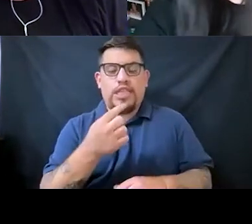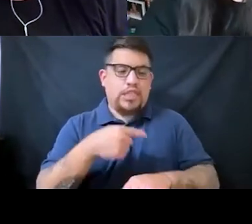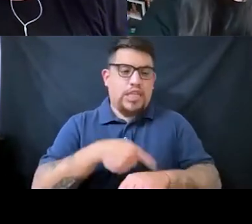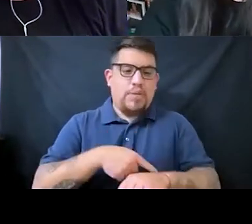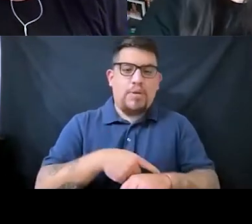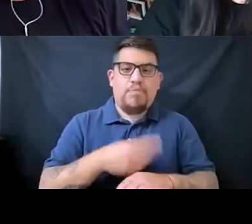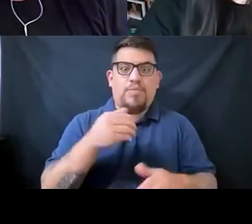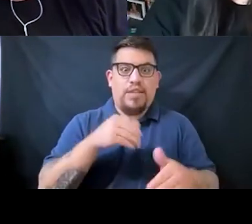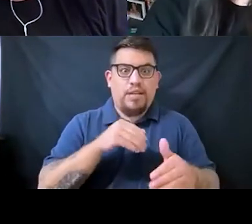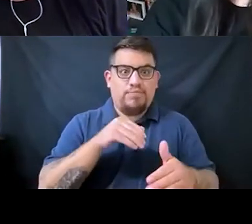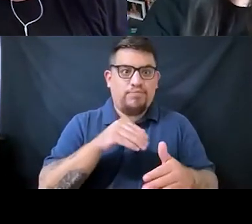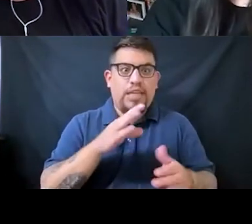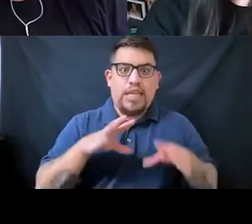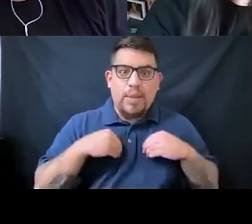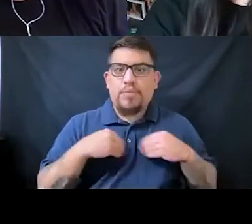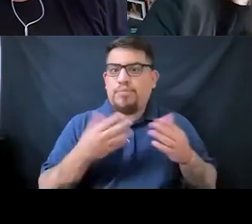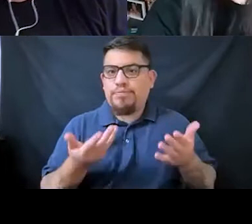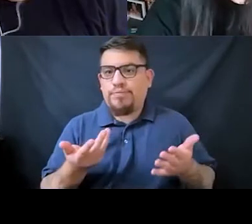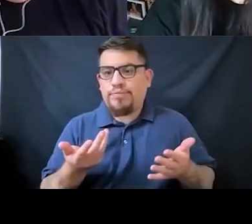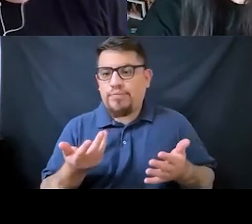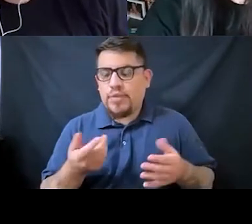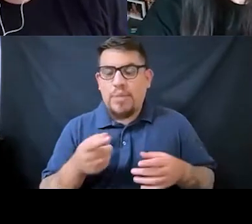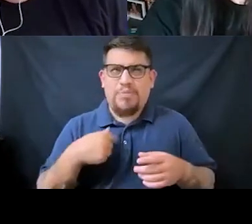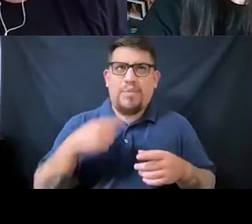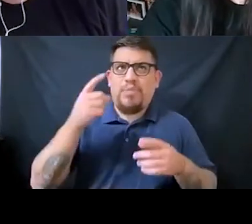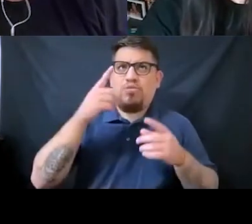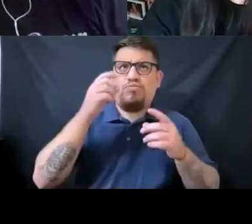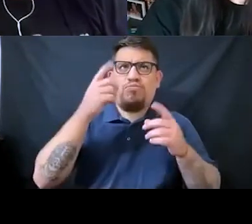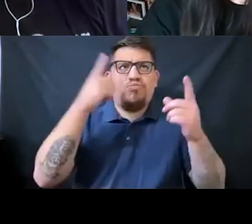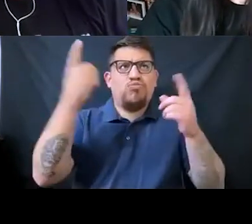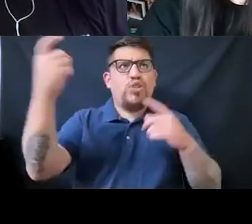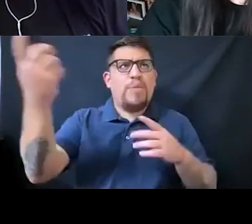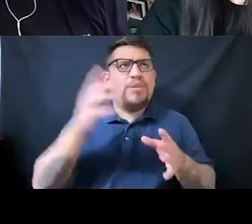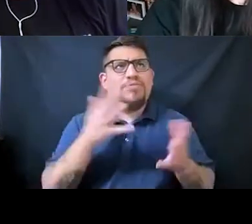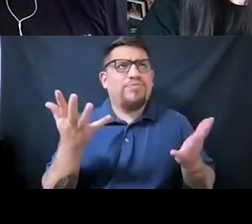in and was like, am I dreaming? Am I like,